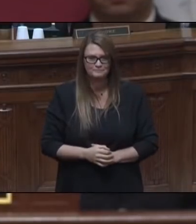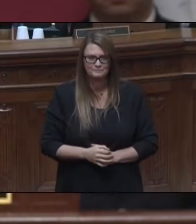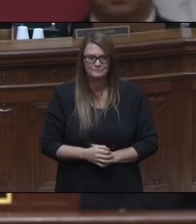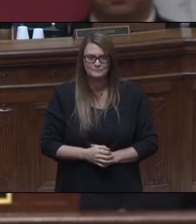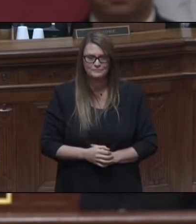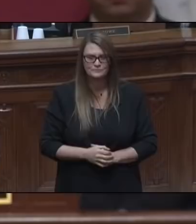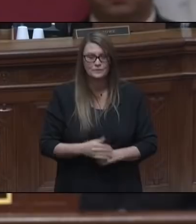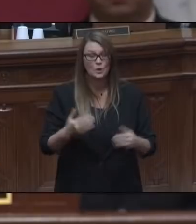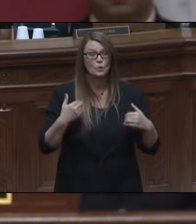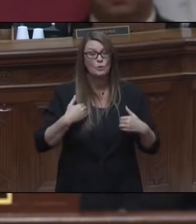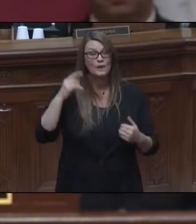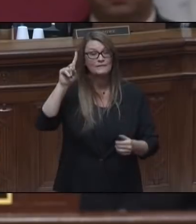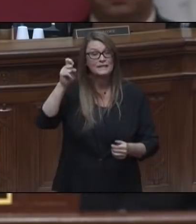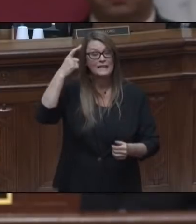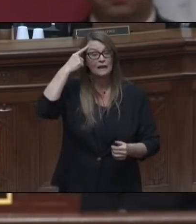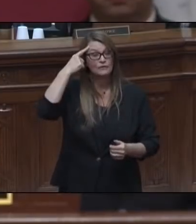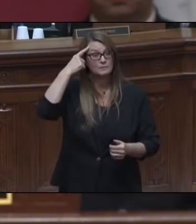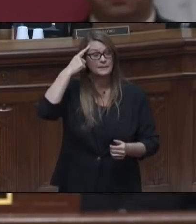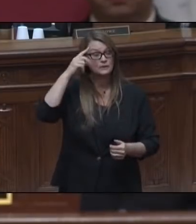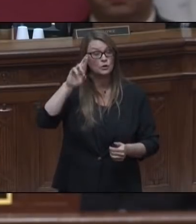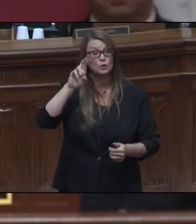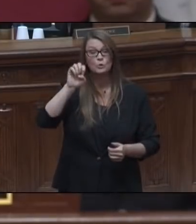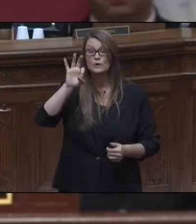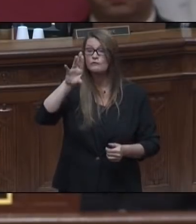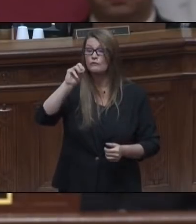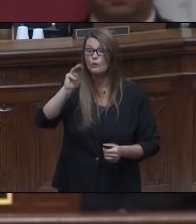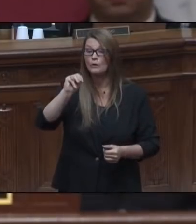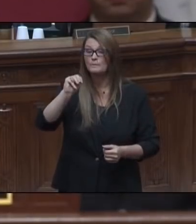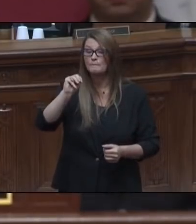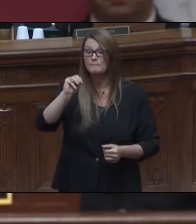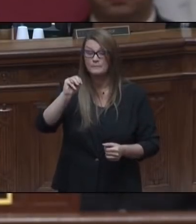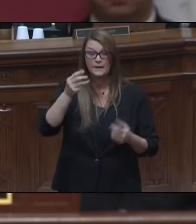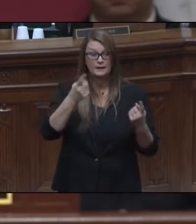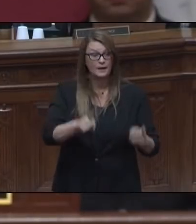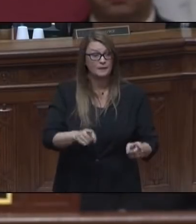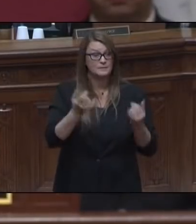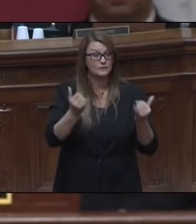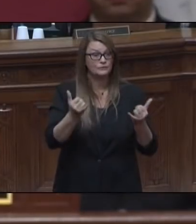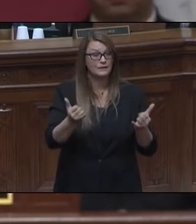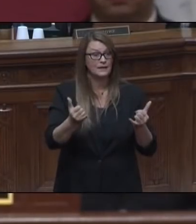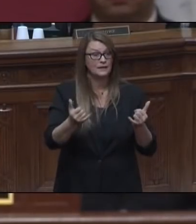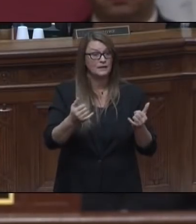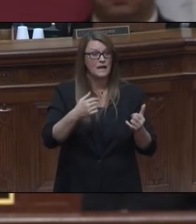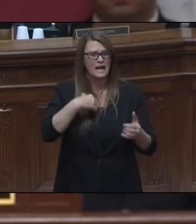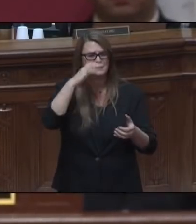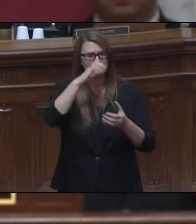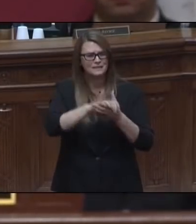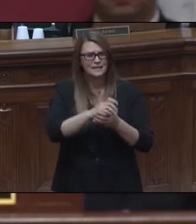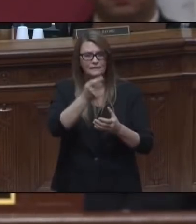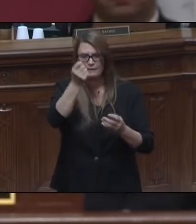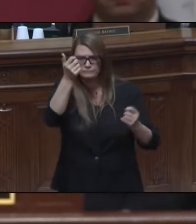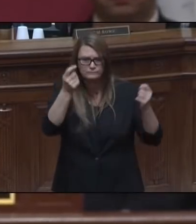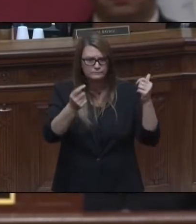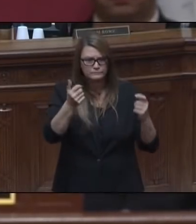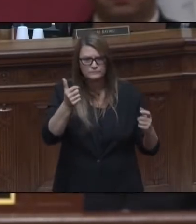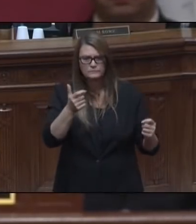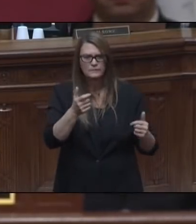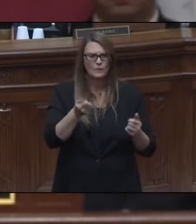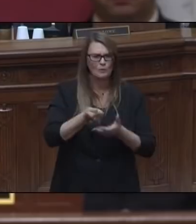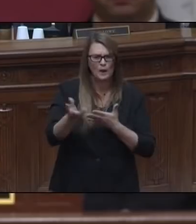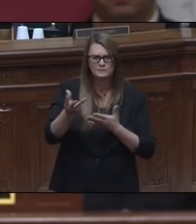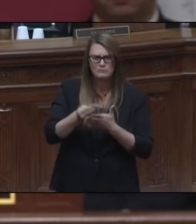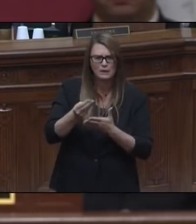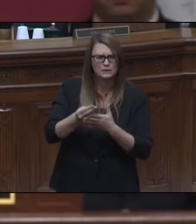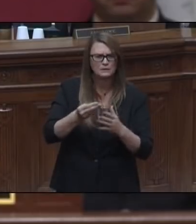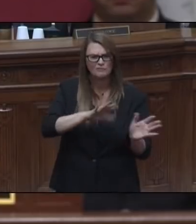We have government reform going on, and I am a real believer in streamlining government and cutting out waste and doing all the different things we can